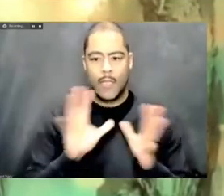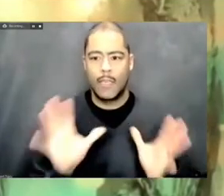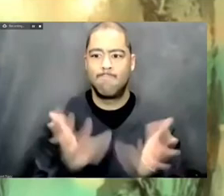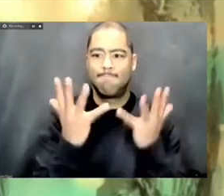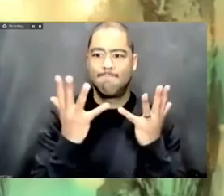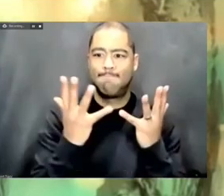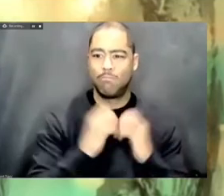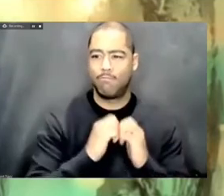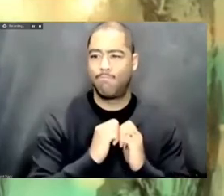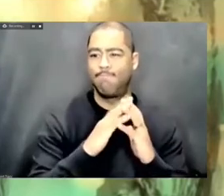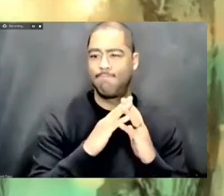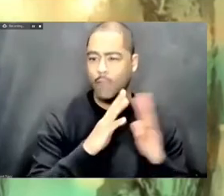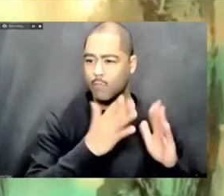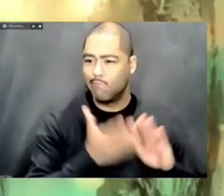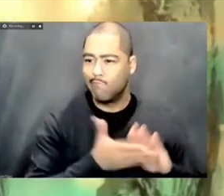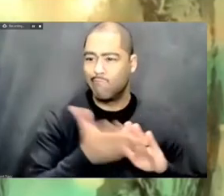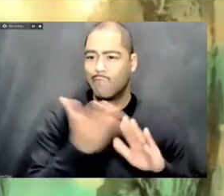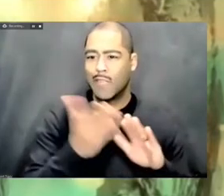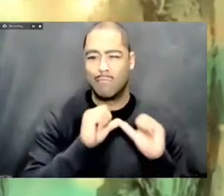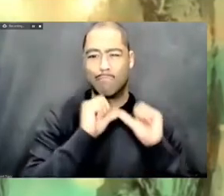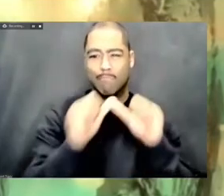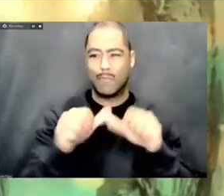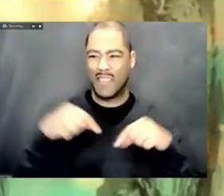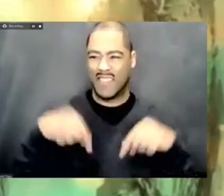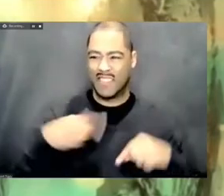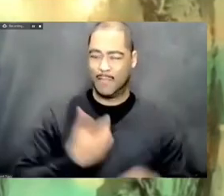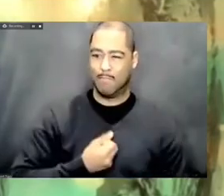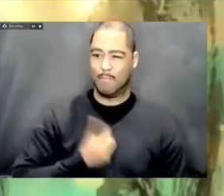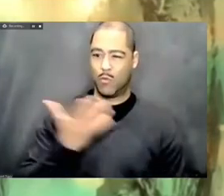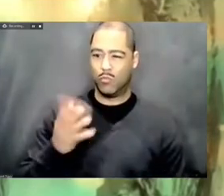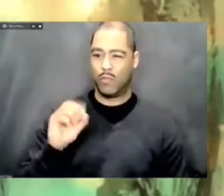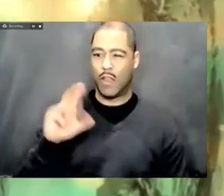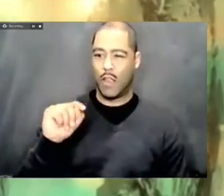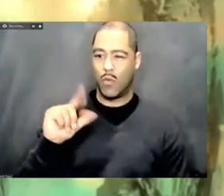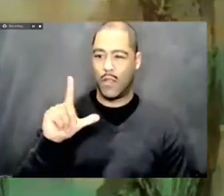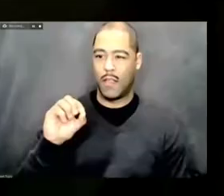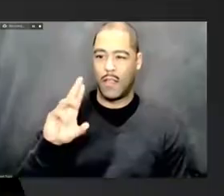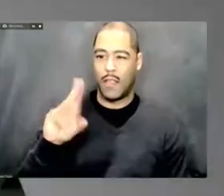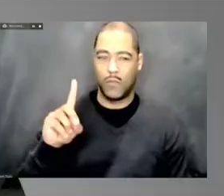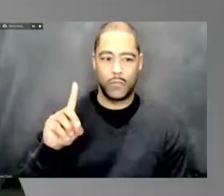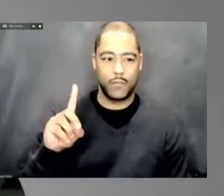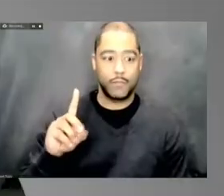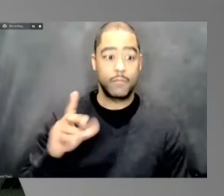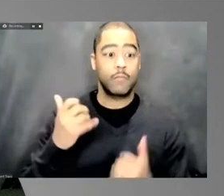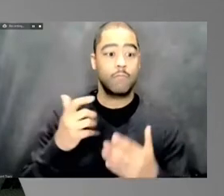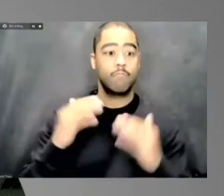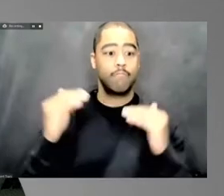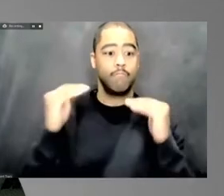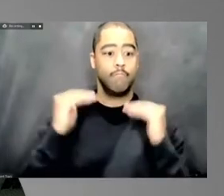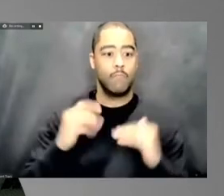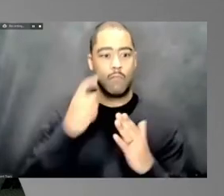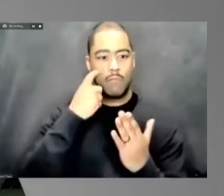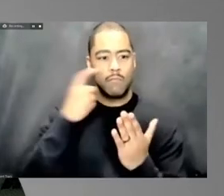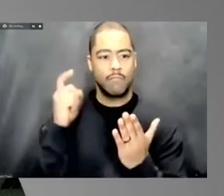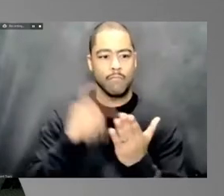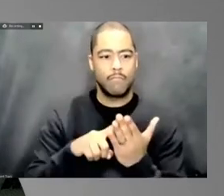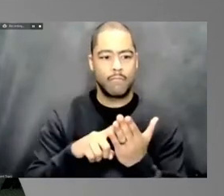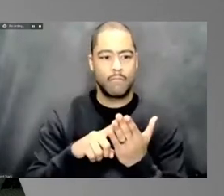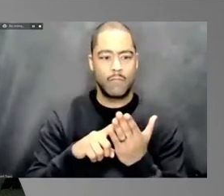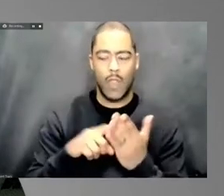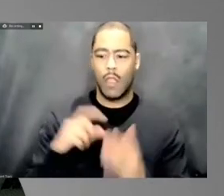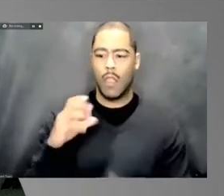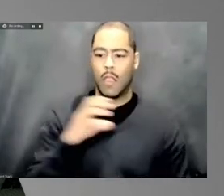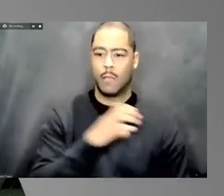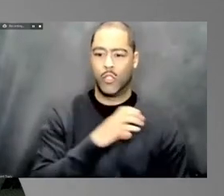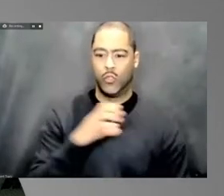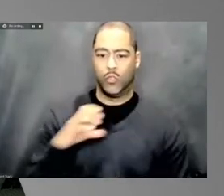do an amazing welcome to Lenita Mims, a commissioner that I highly respect. And I'm just going to